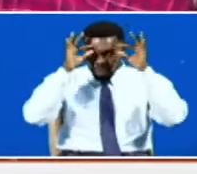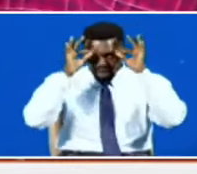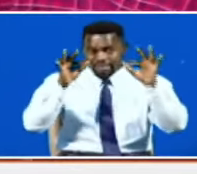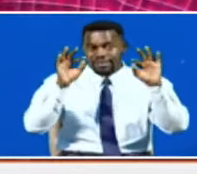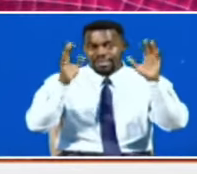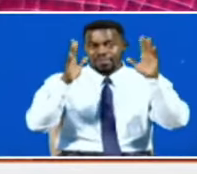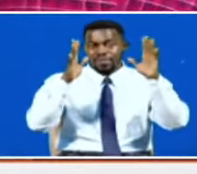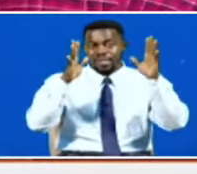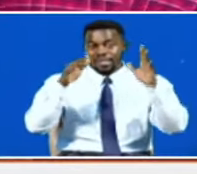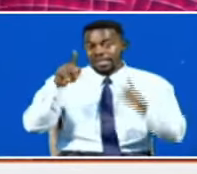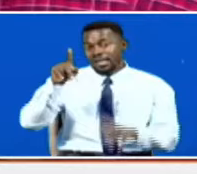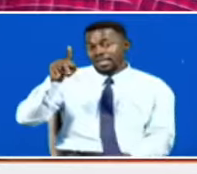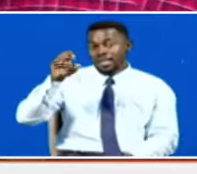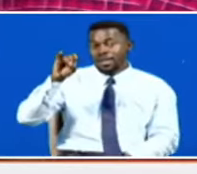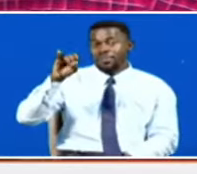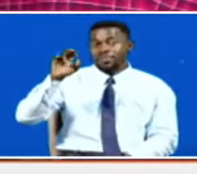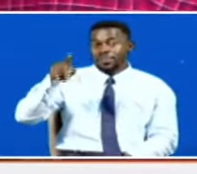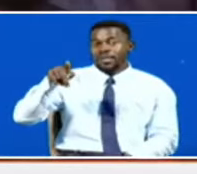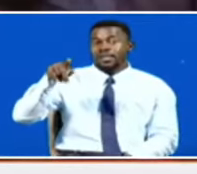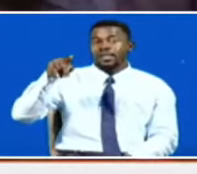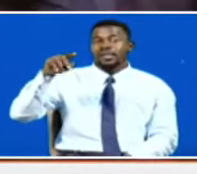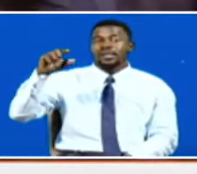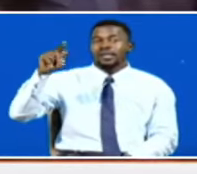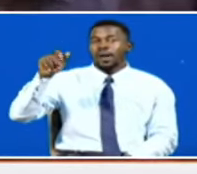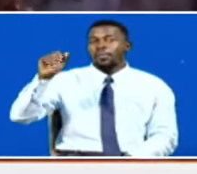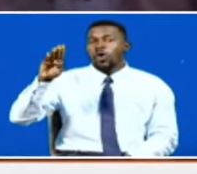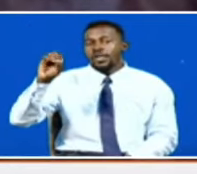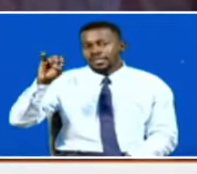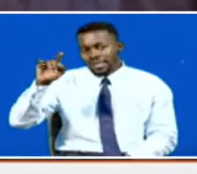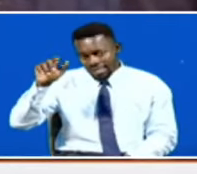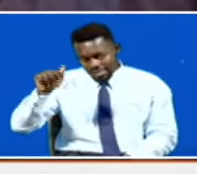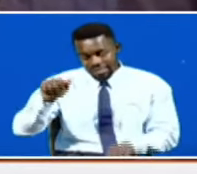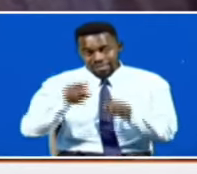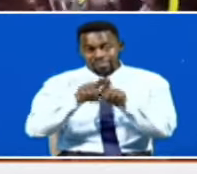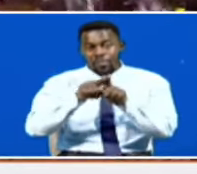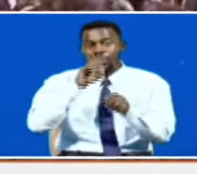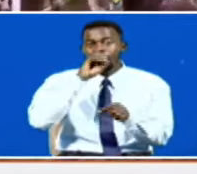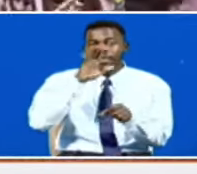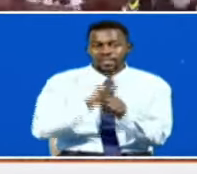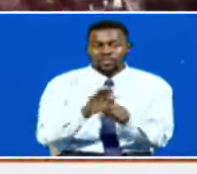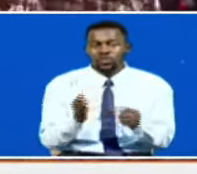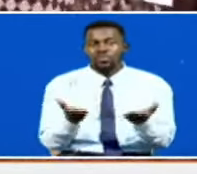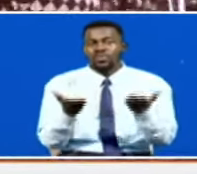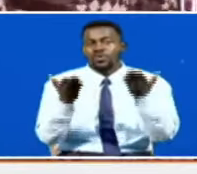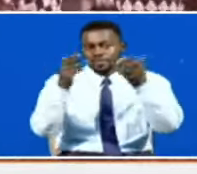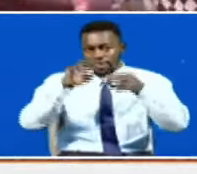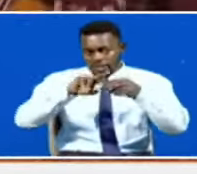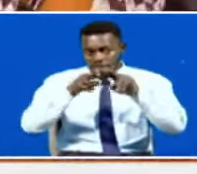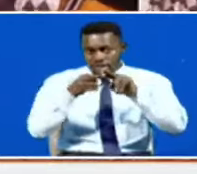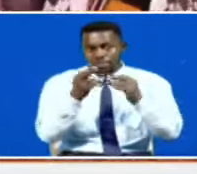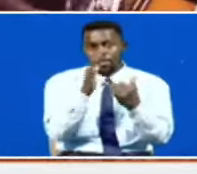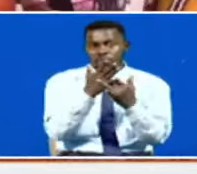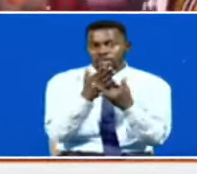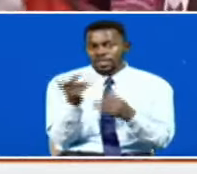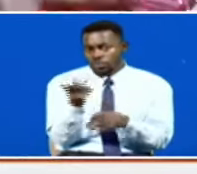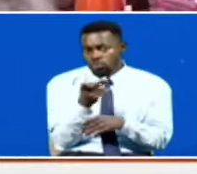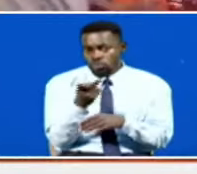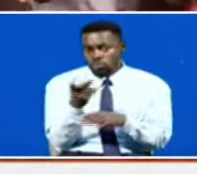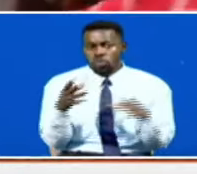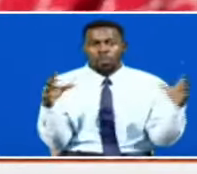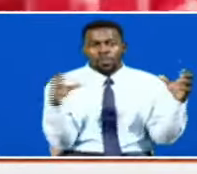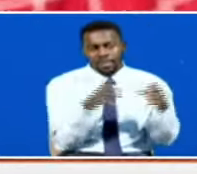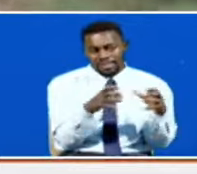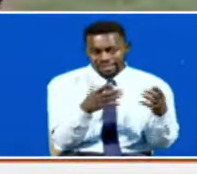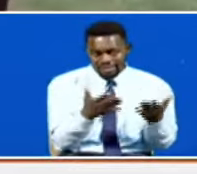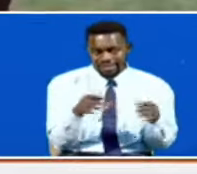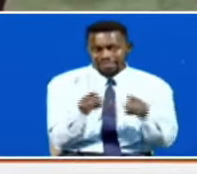Kapoeta and agreed to strengthen ties between communities in the region. The ties will also promote mutual gains and